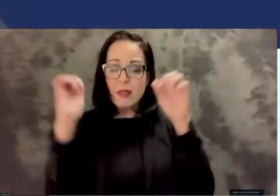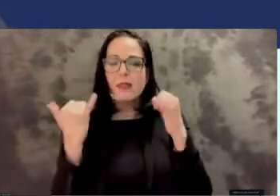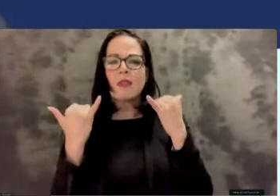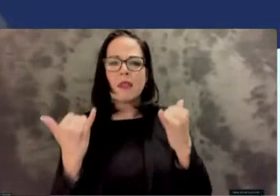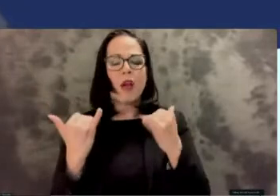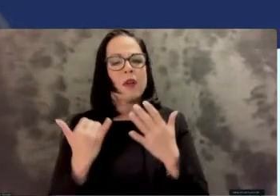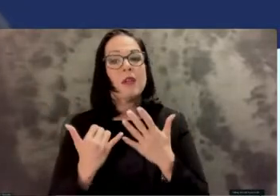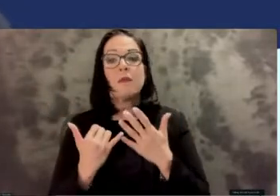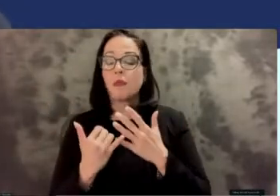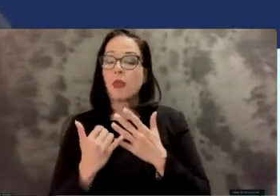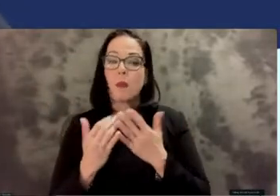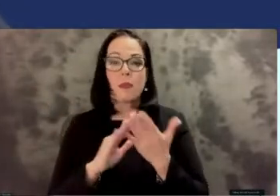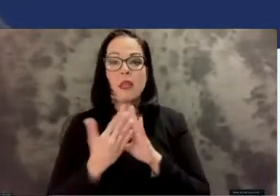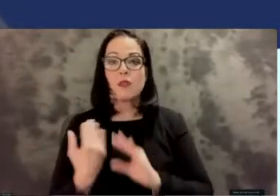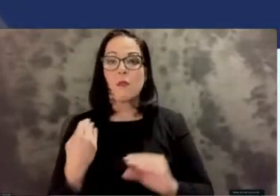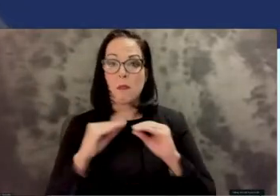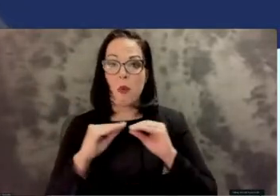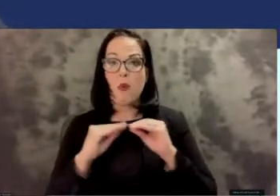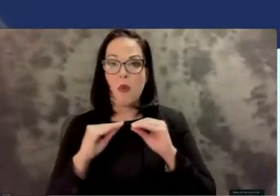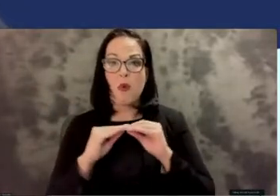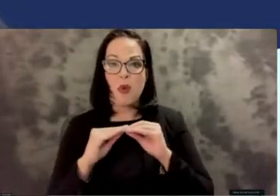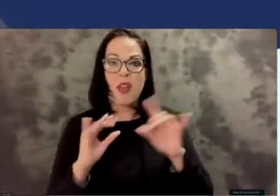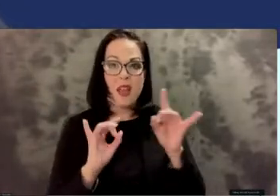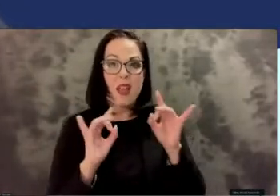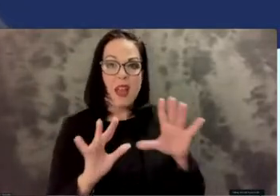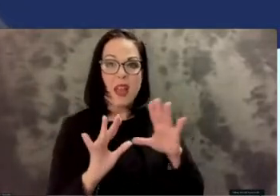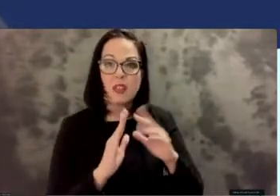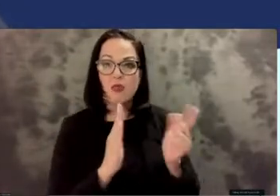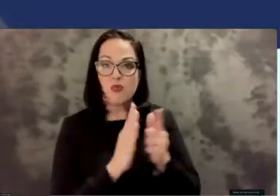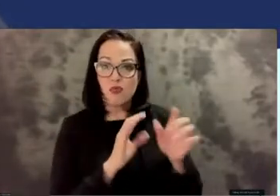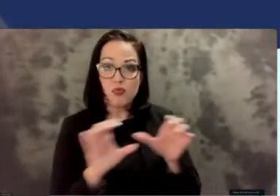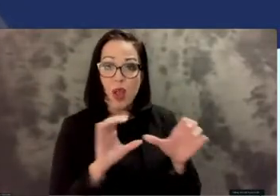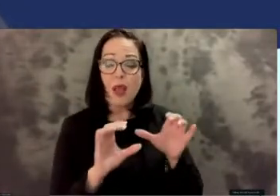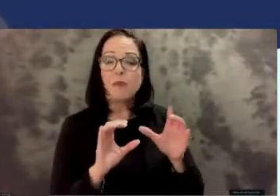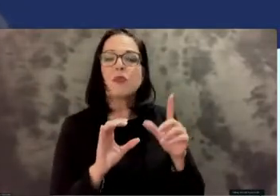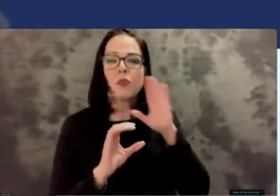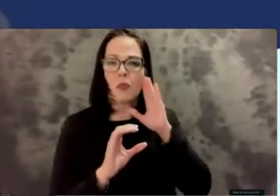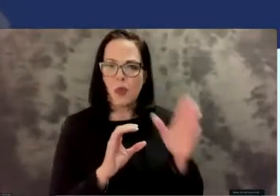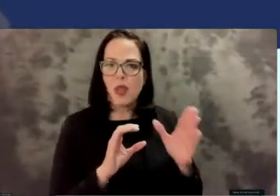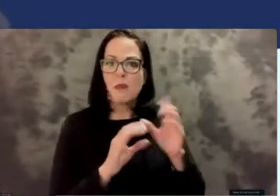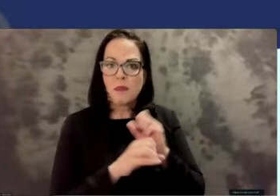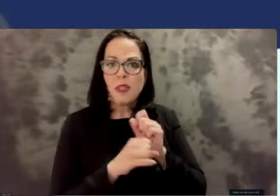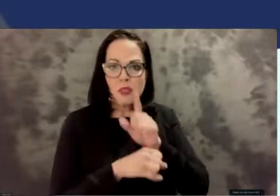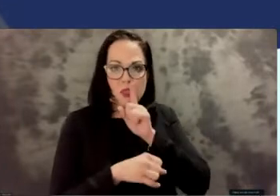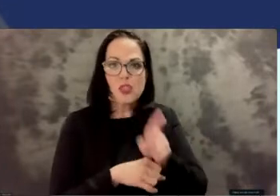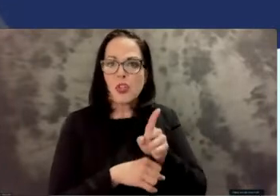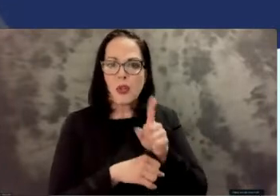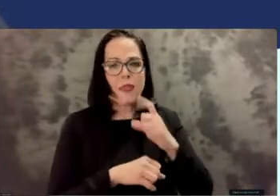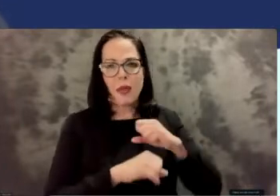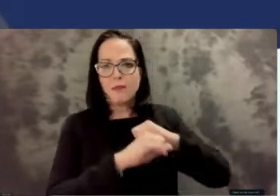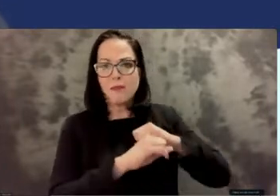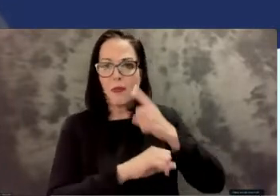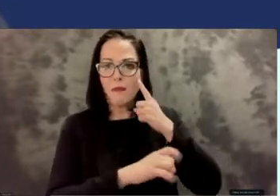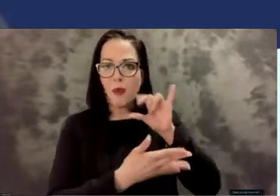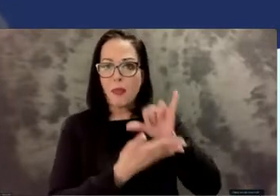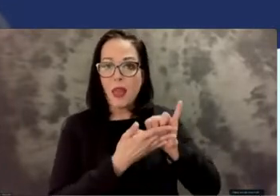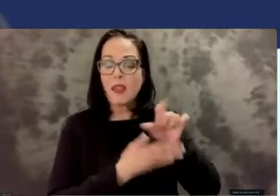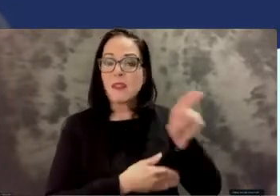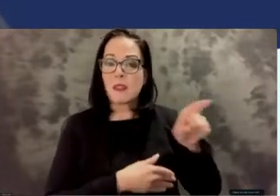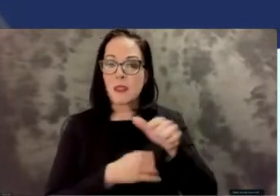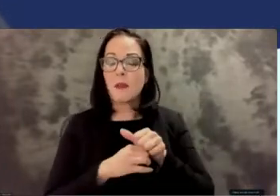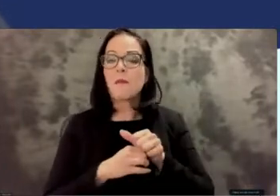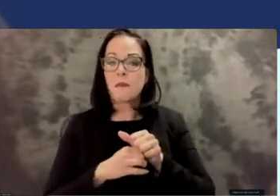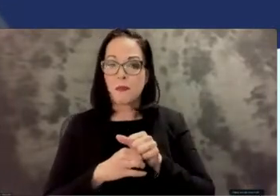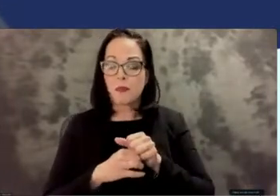accessible, ensures reporting resources are available online in multiple languages, and authorizes grants to state and